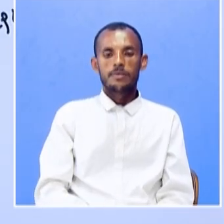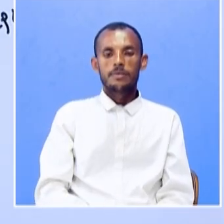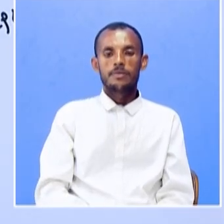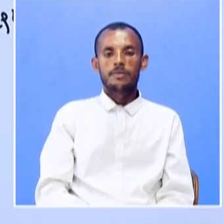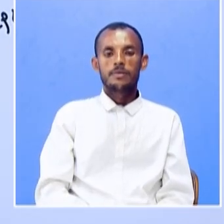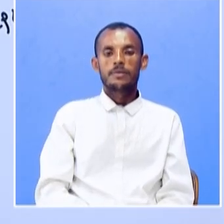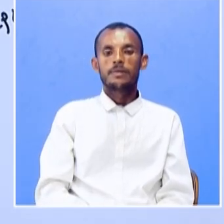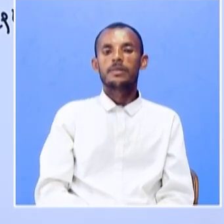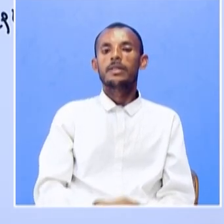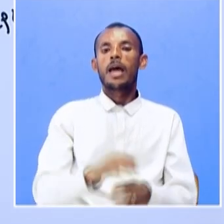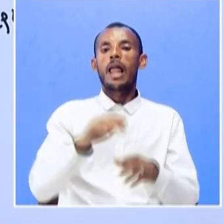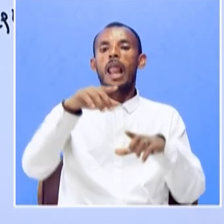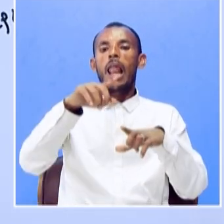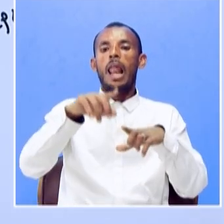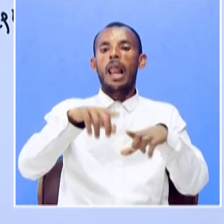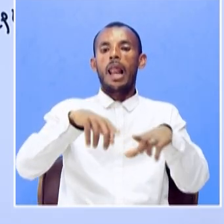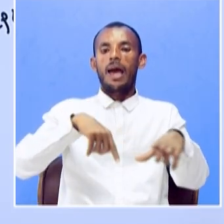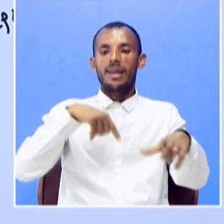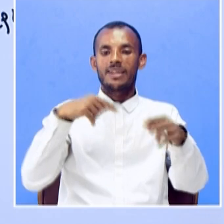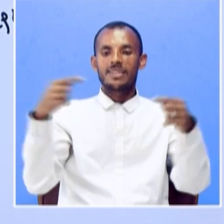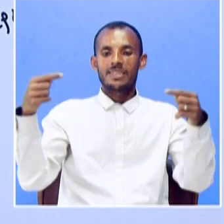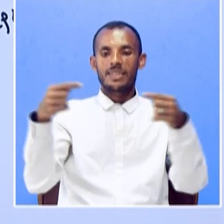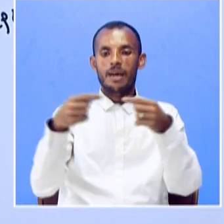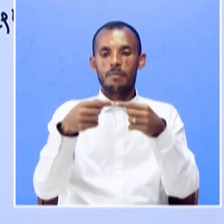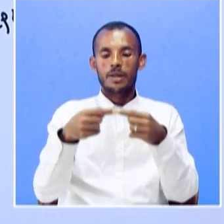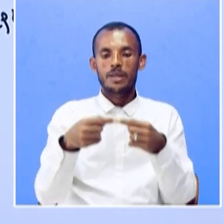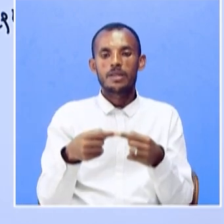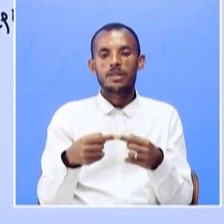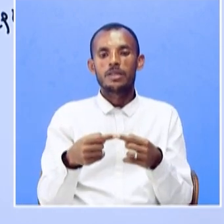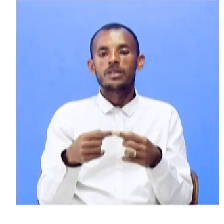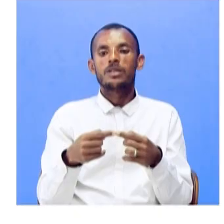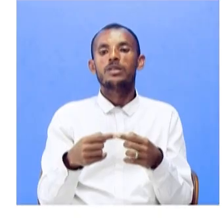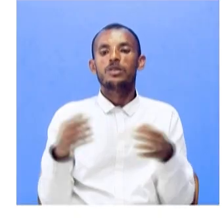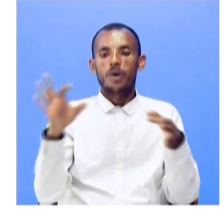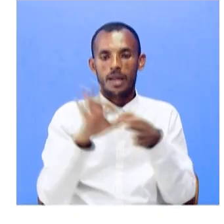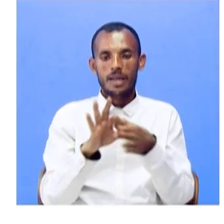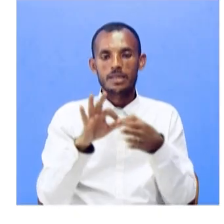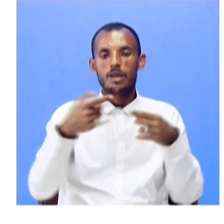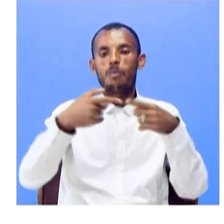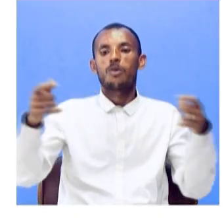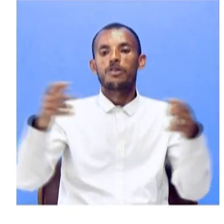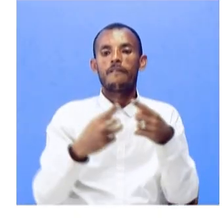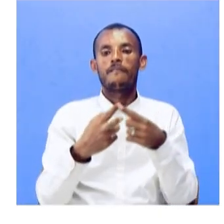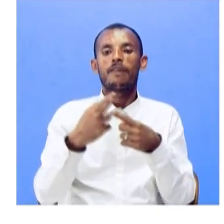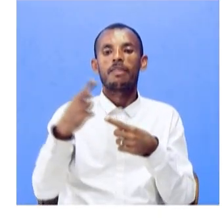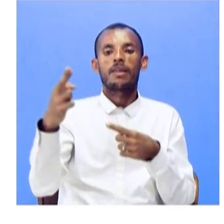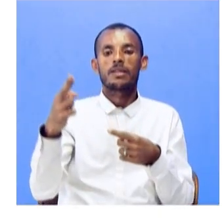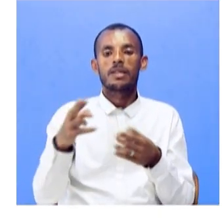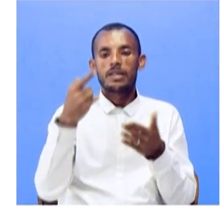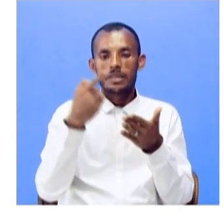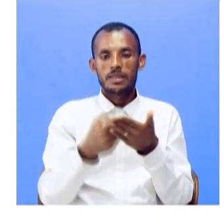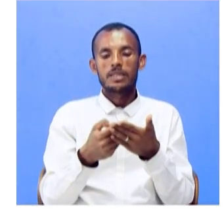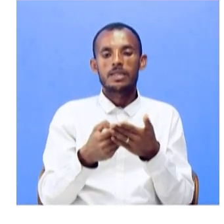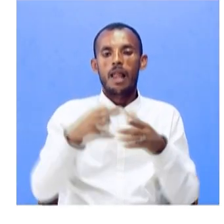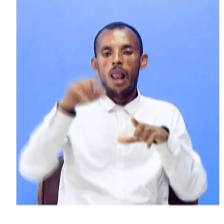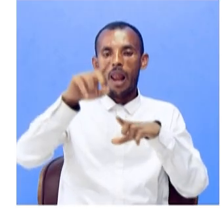a line segment joining the opposite vertices. These two are, we call them opposite vertices. This line